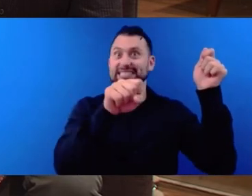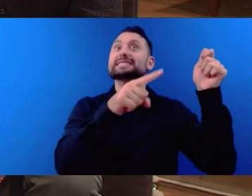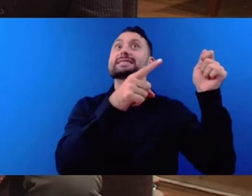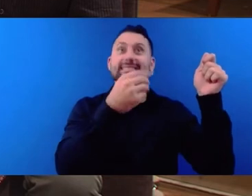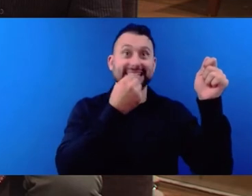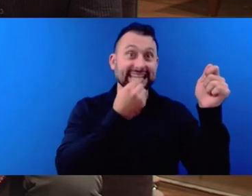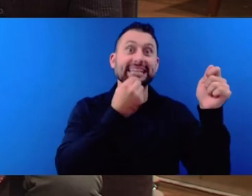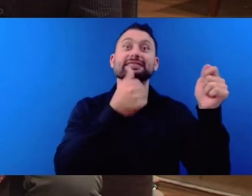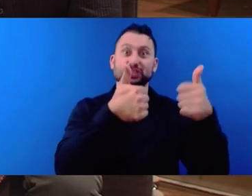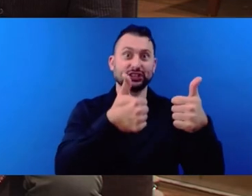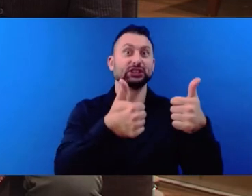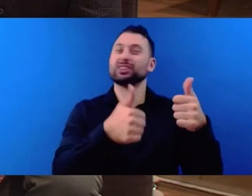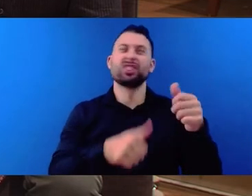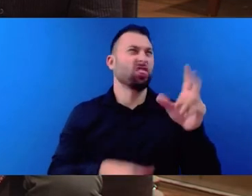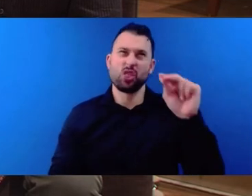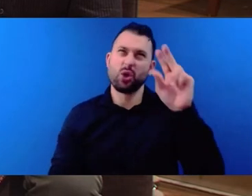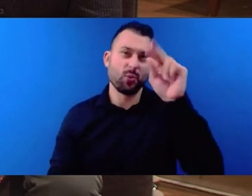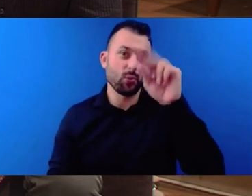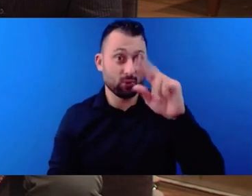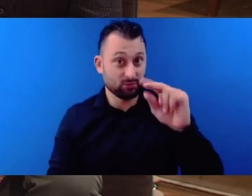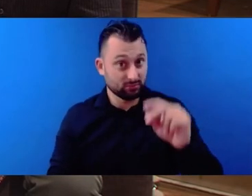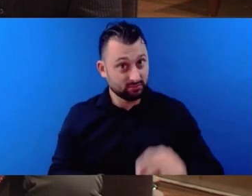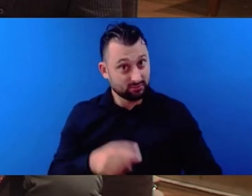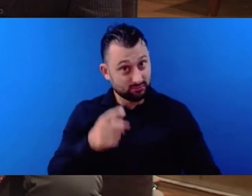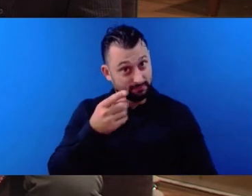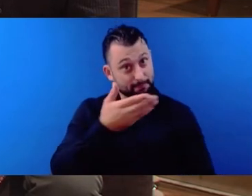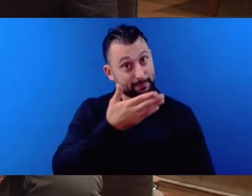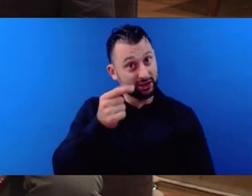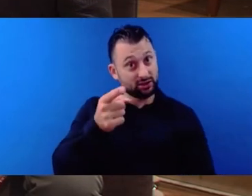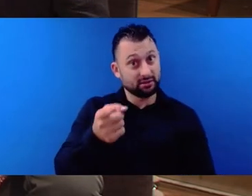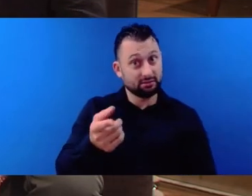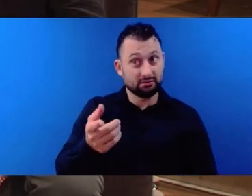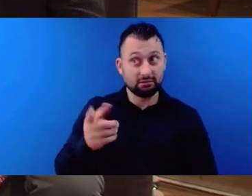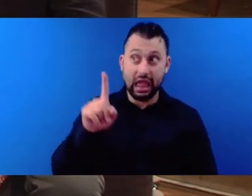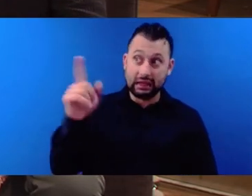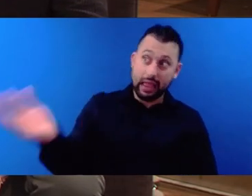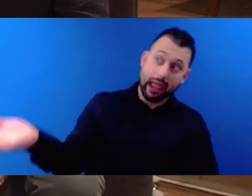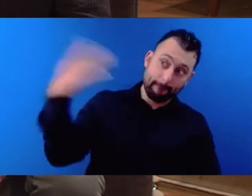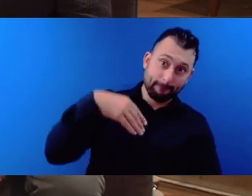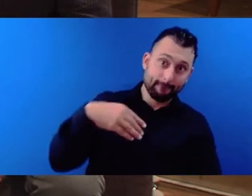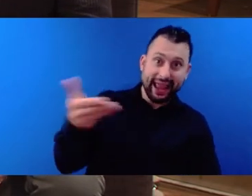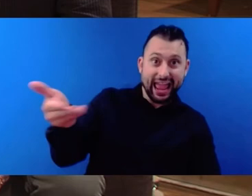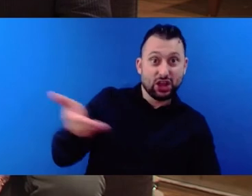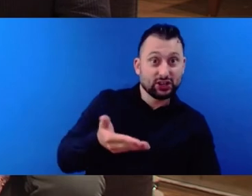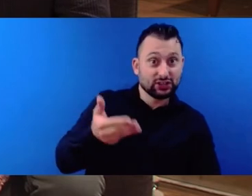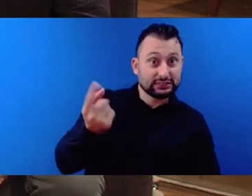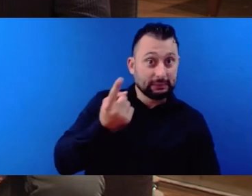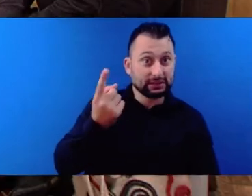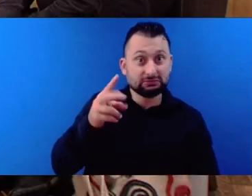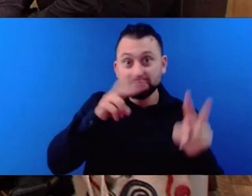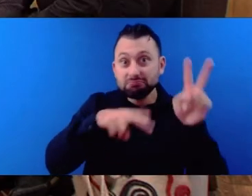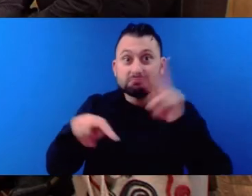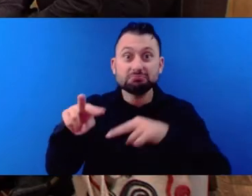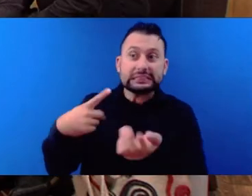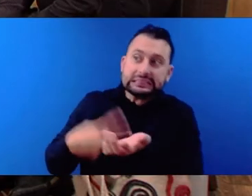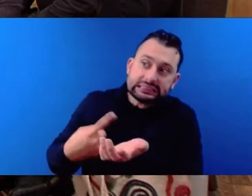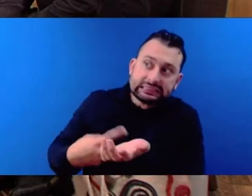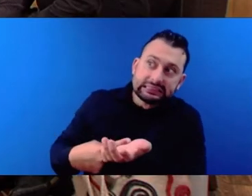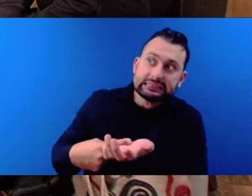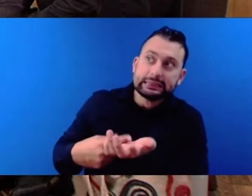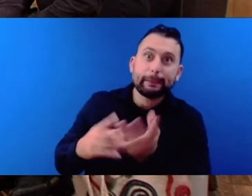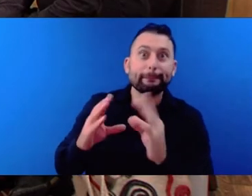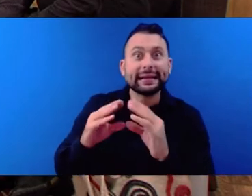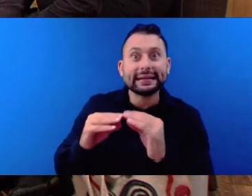an office in order to have that kind of a meeting? Are those options? You know, that is